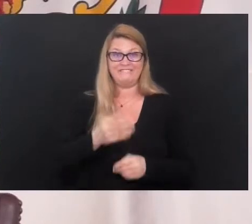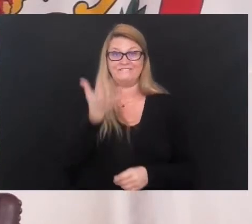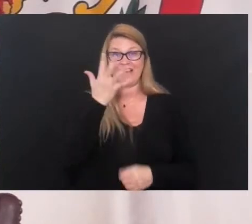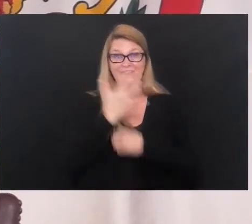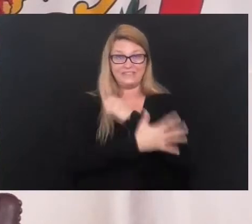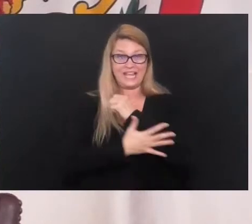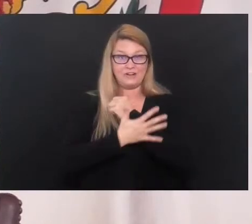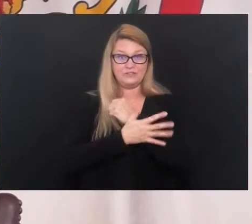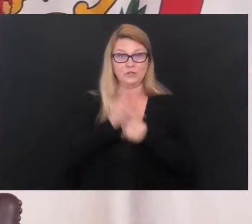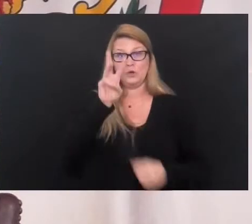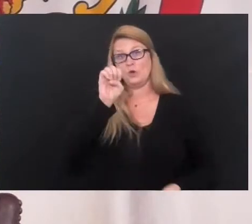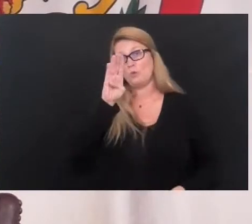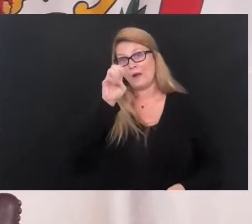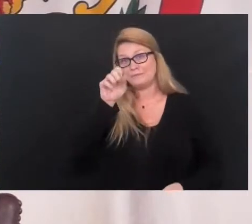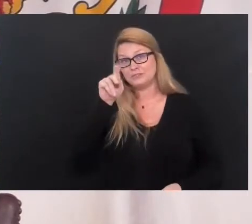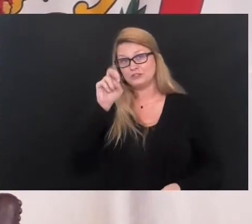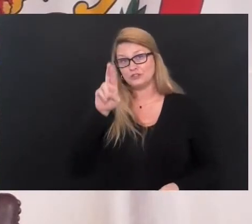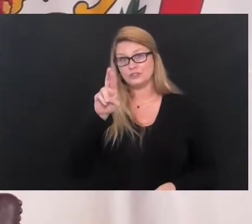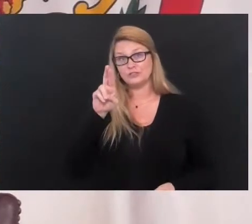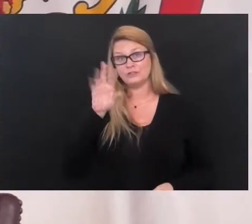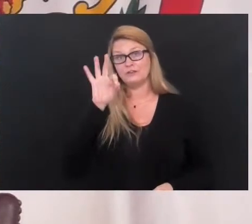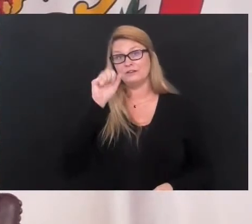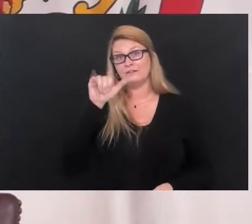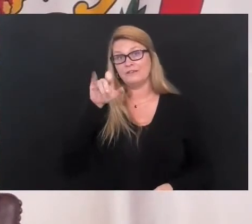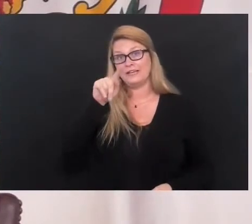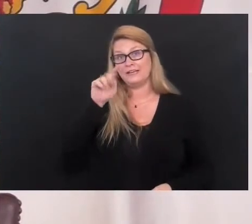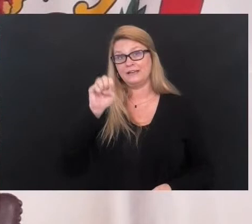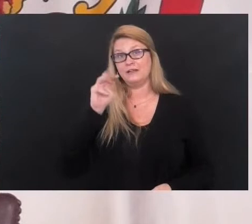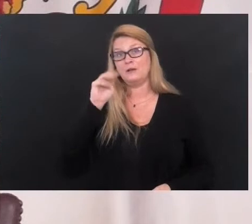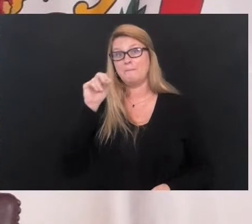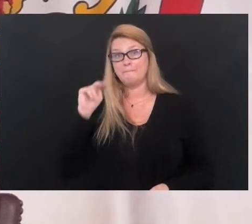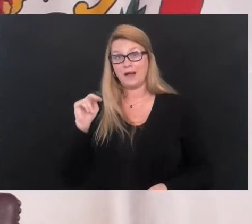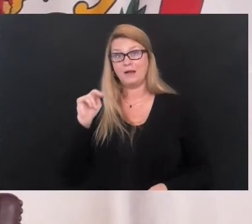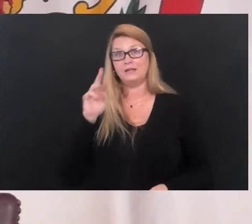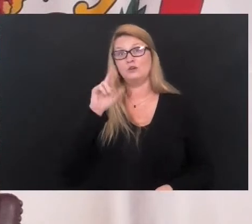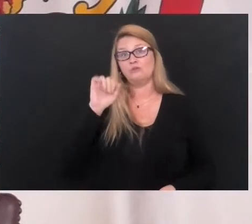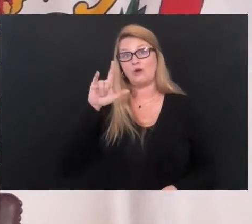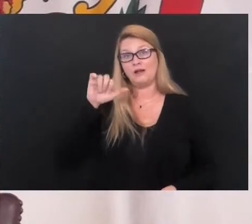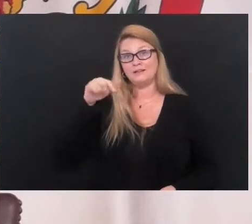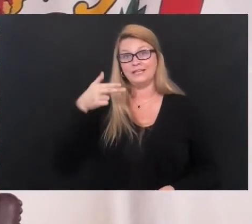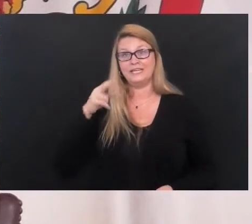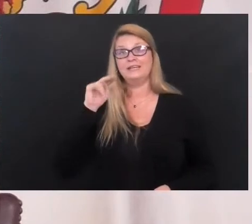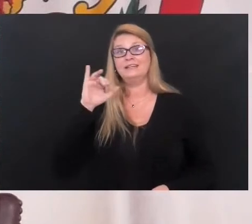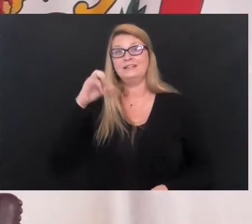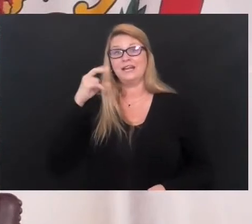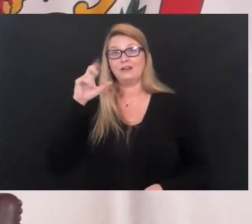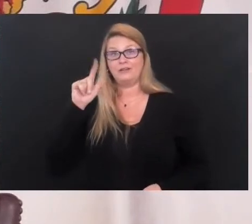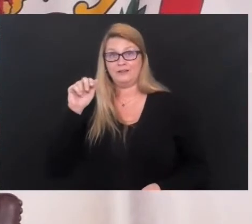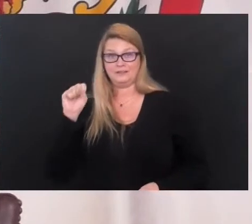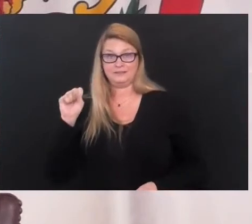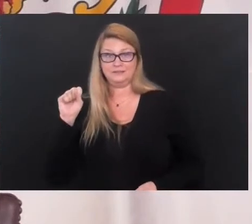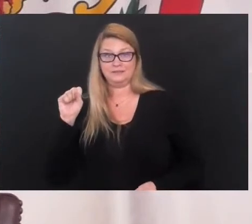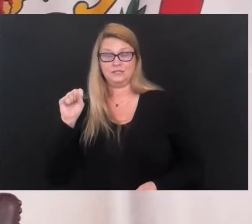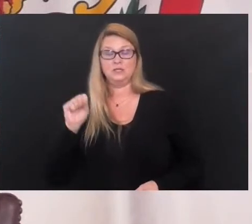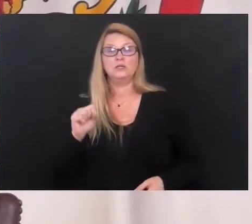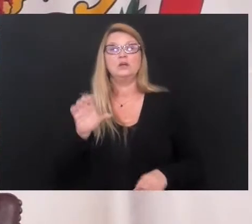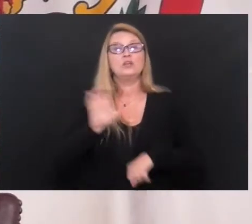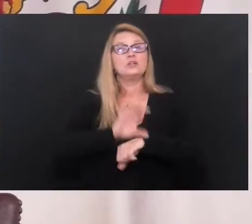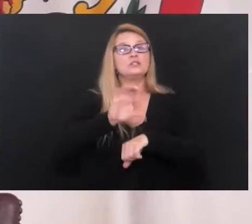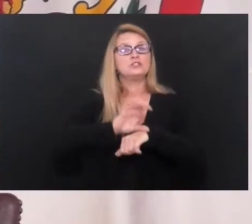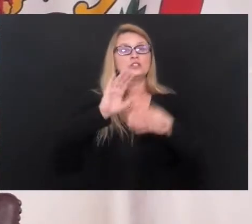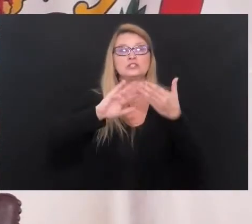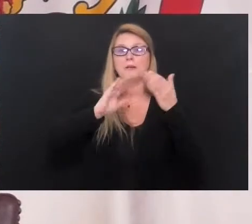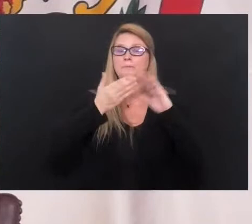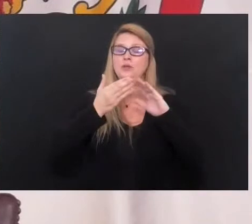counties. That's in Webster, Fayette, Monongahela, Raleigh, and Nicholas counties. Our church community has